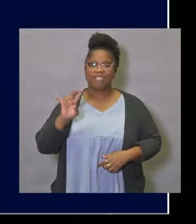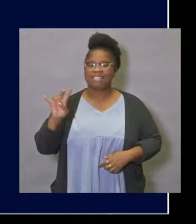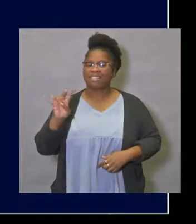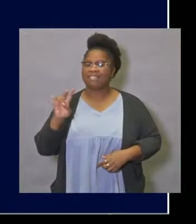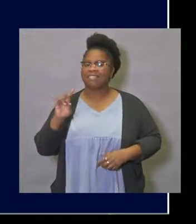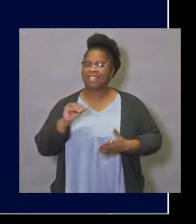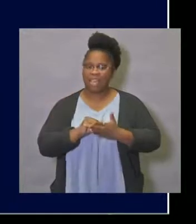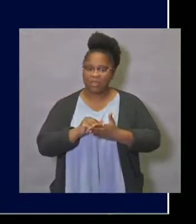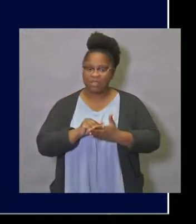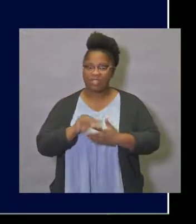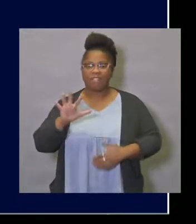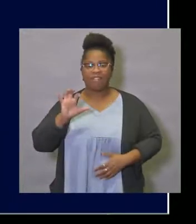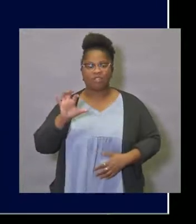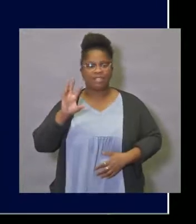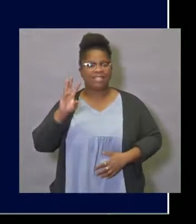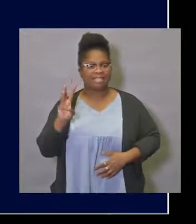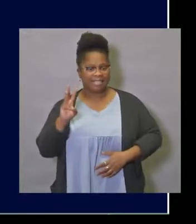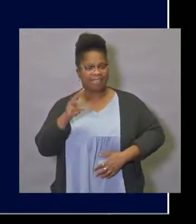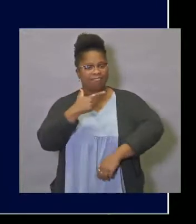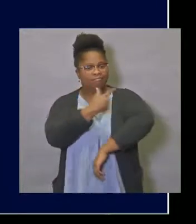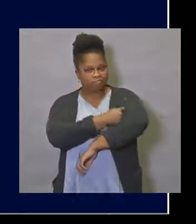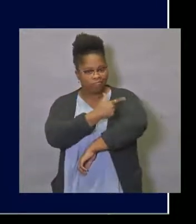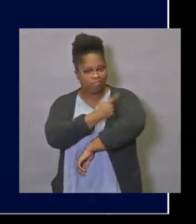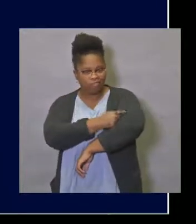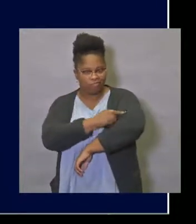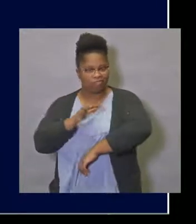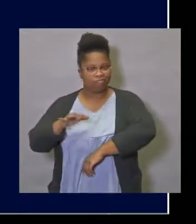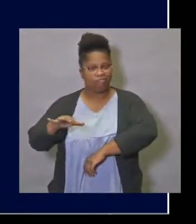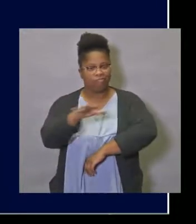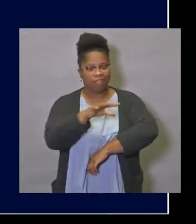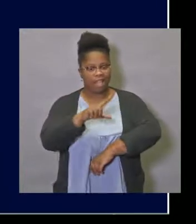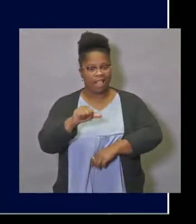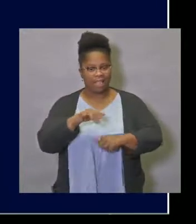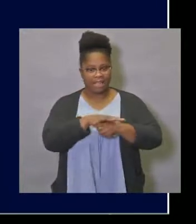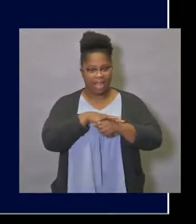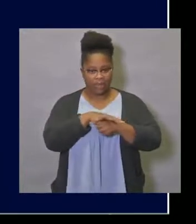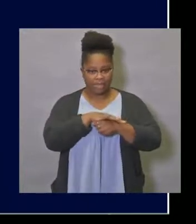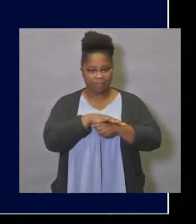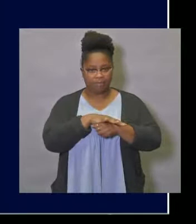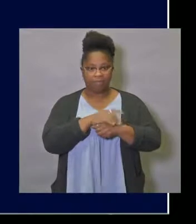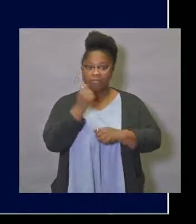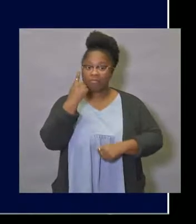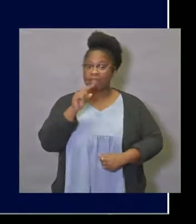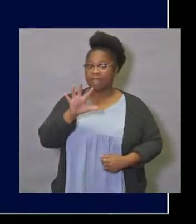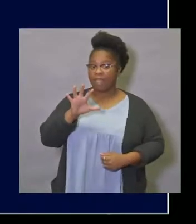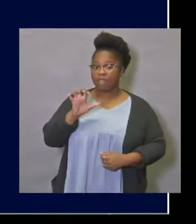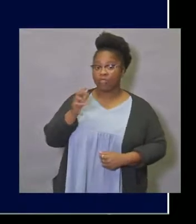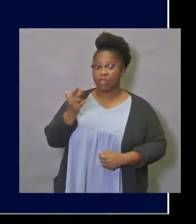1,770,505 doses of the vaccine in the county. Of these,